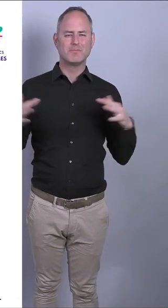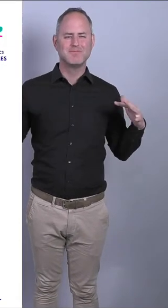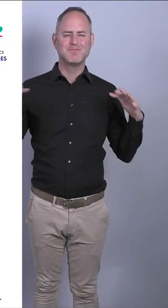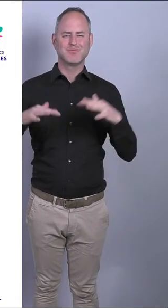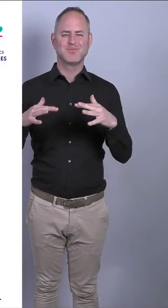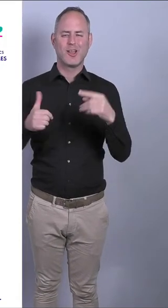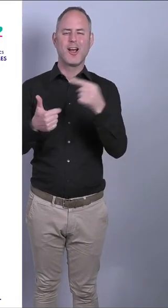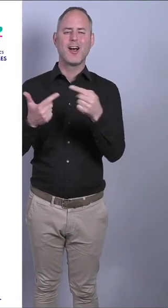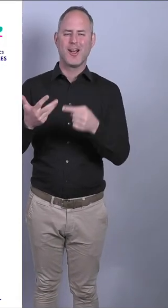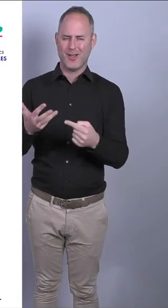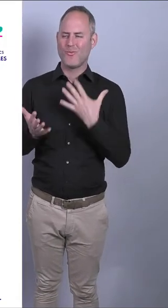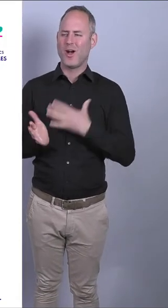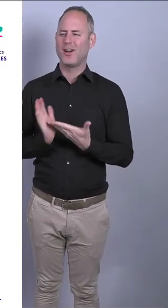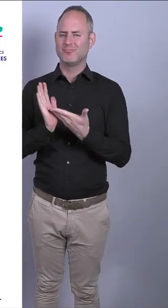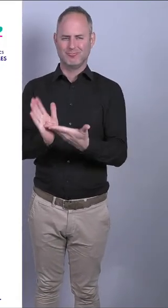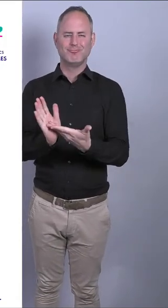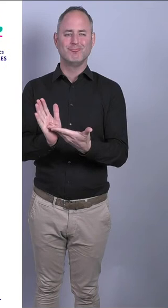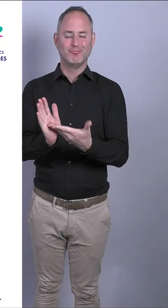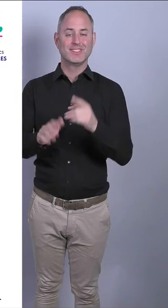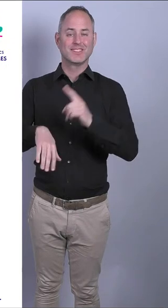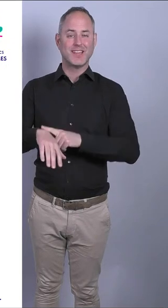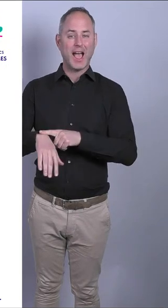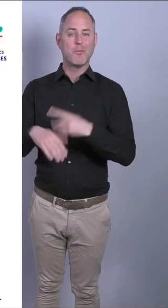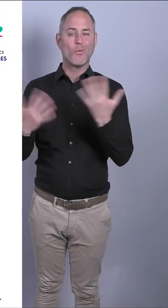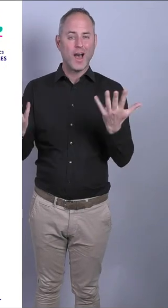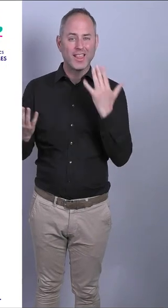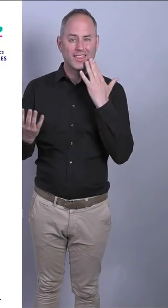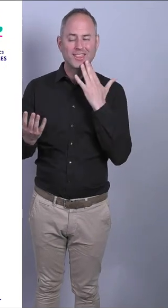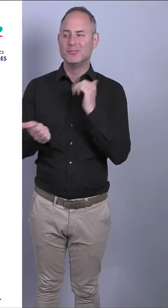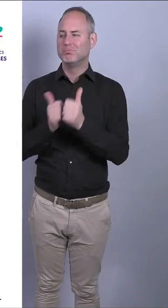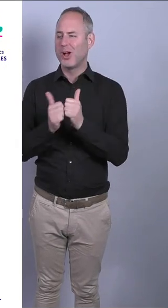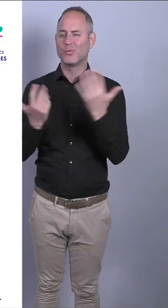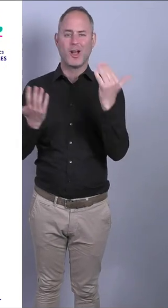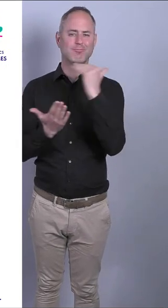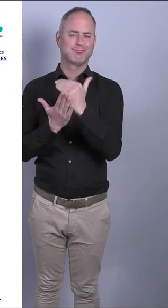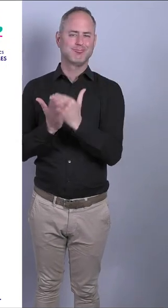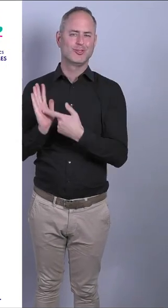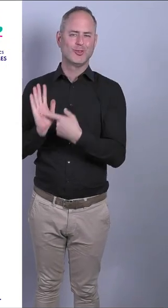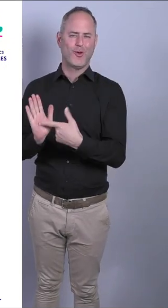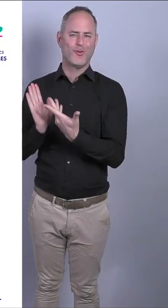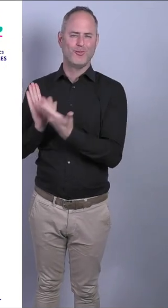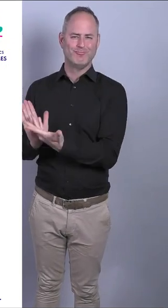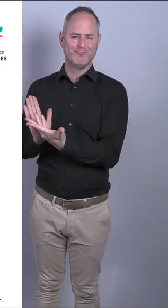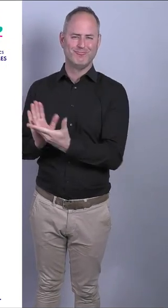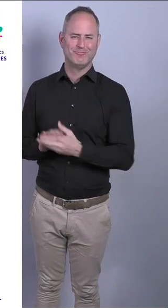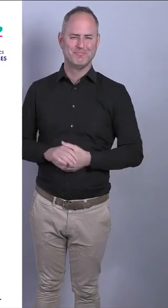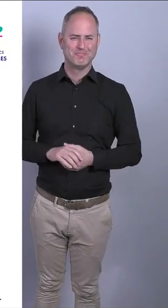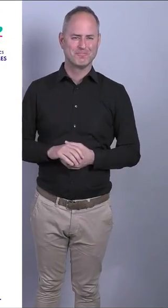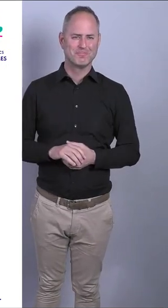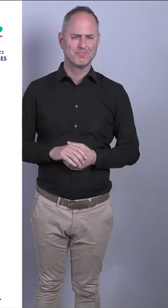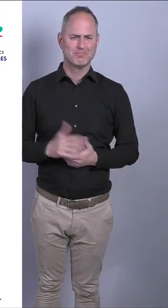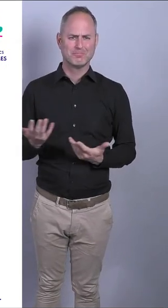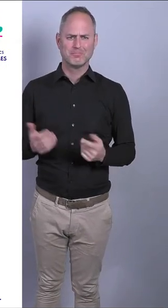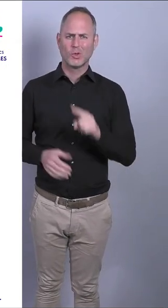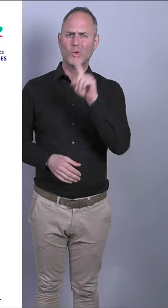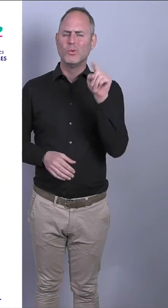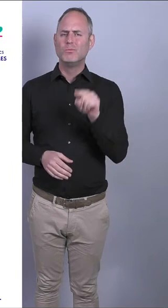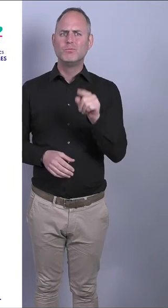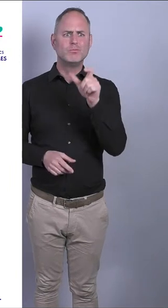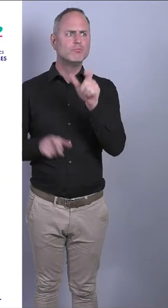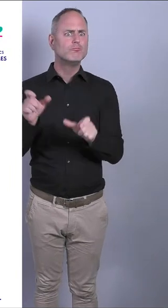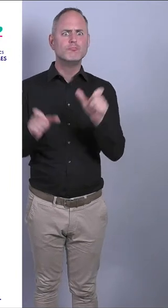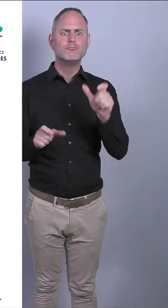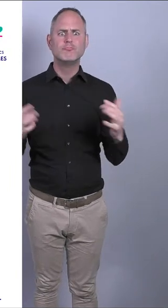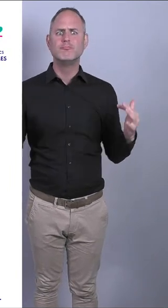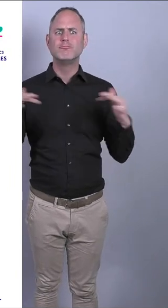a couple of figures for you and a couple of figures as well. Here we go. Those among you who've done